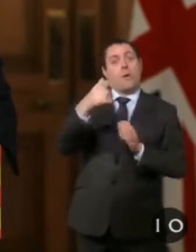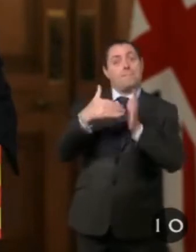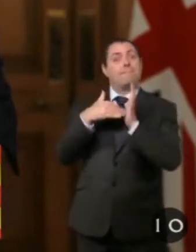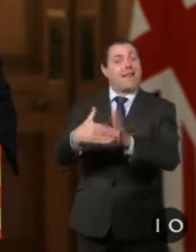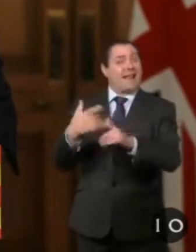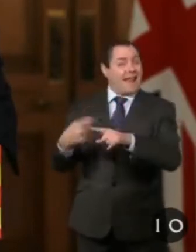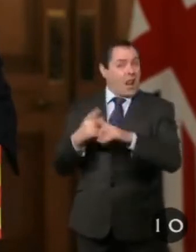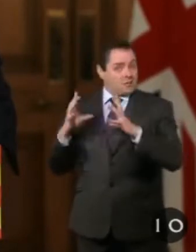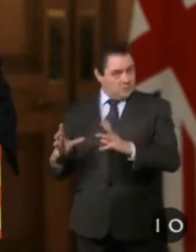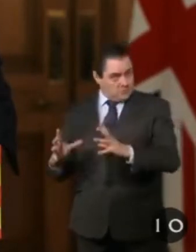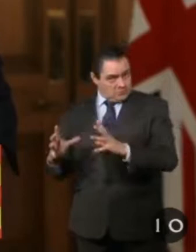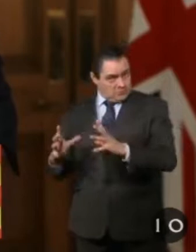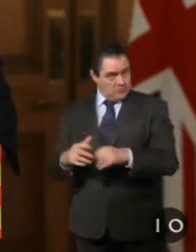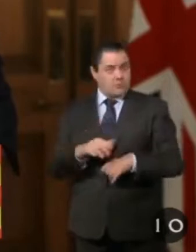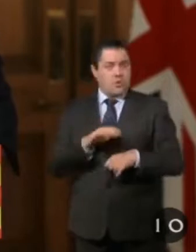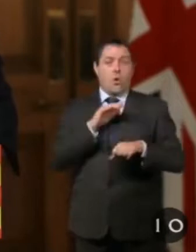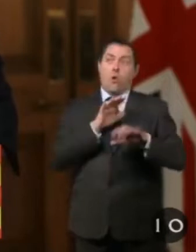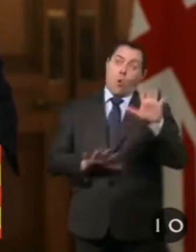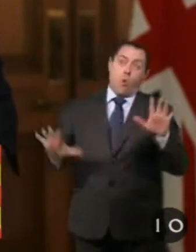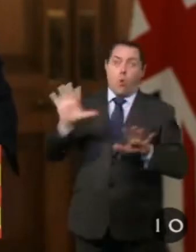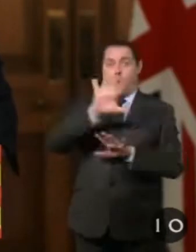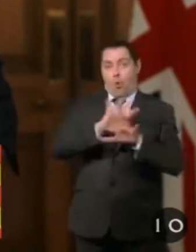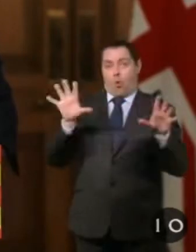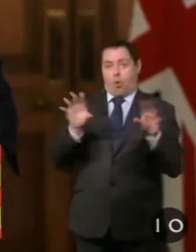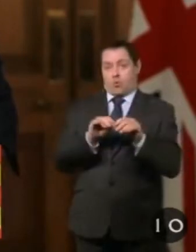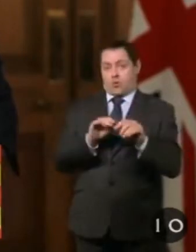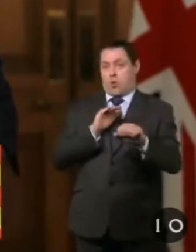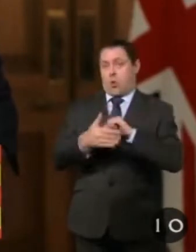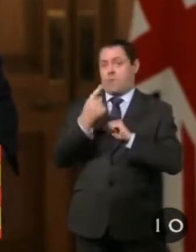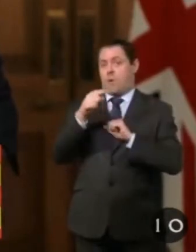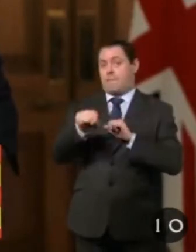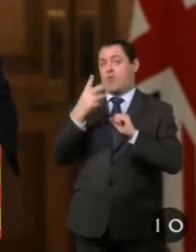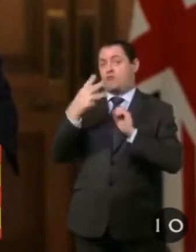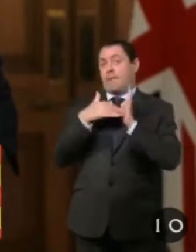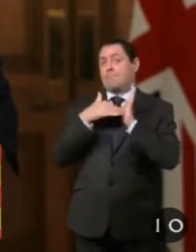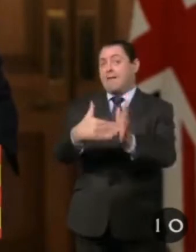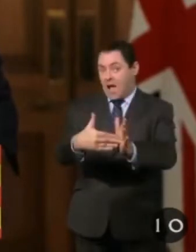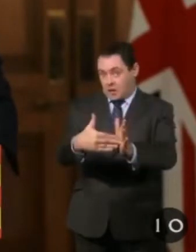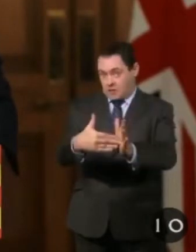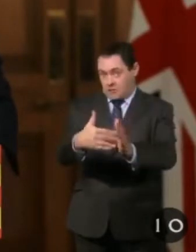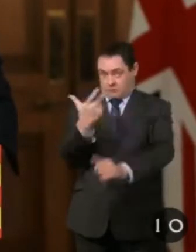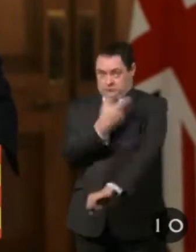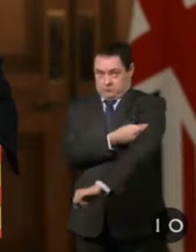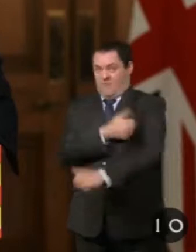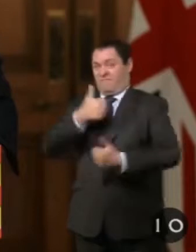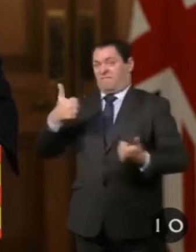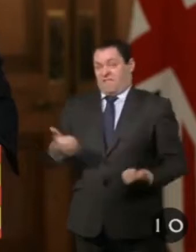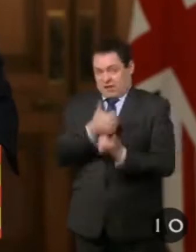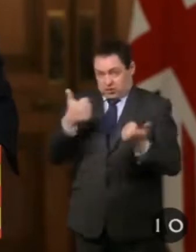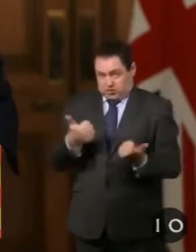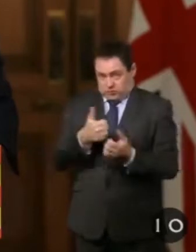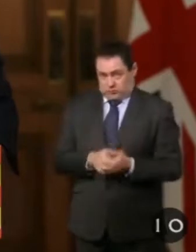million across the UK. And that includes more than 650,000